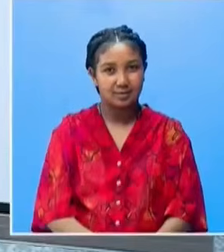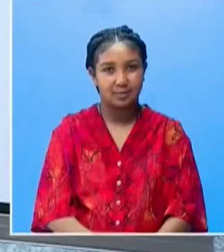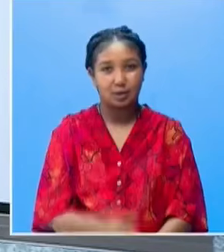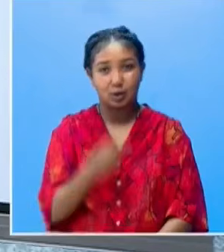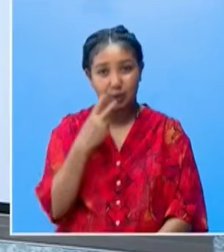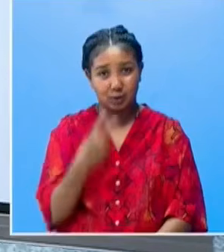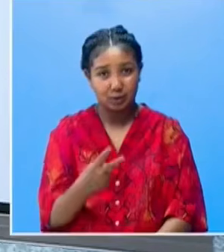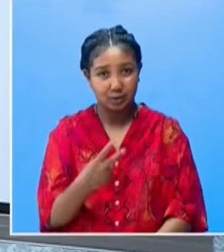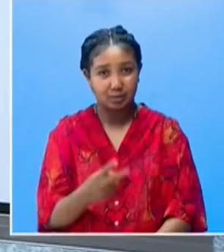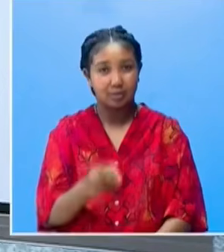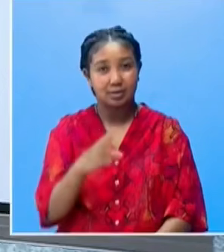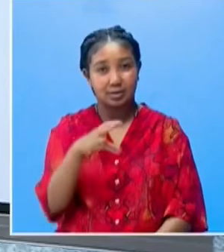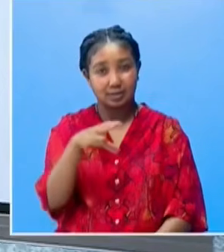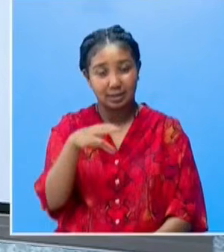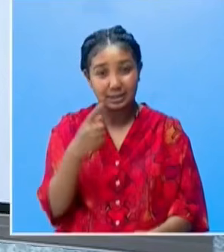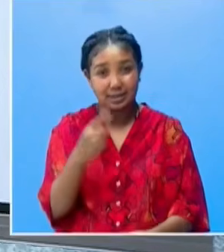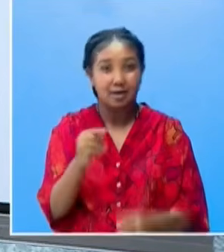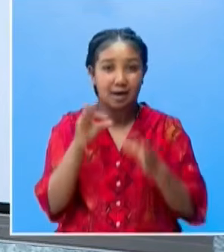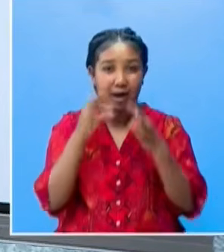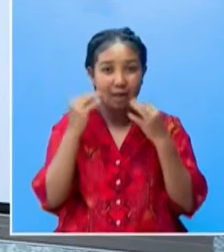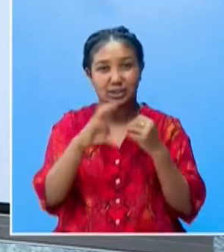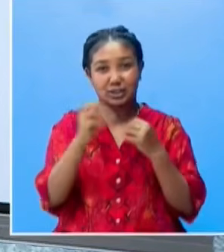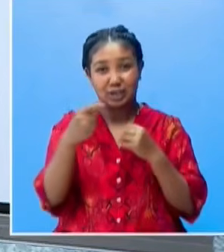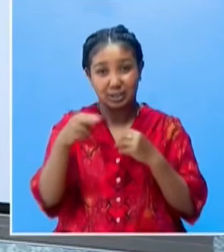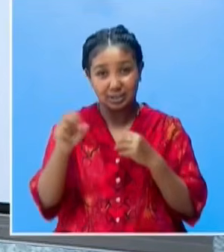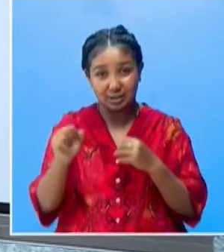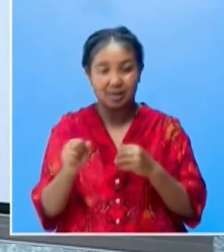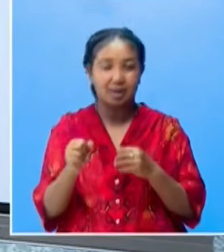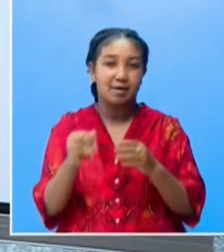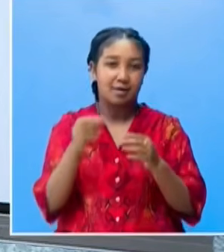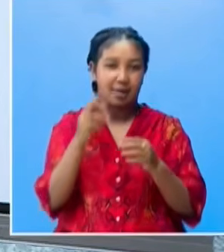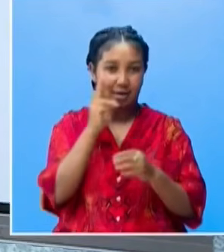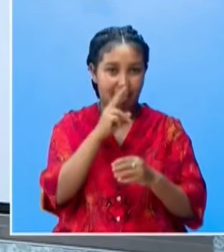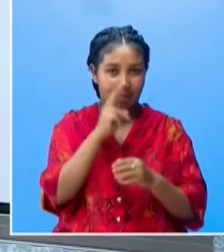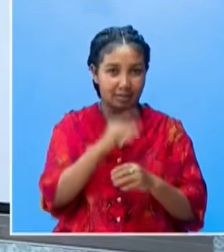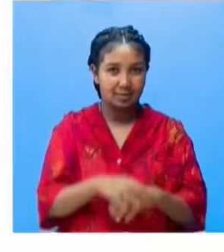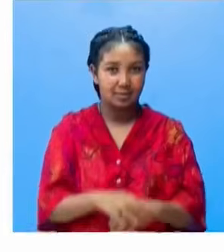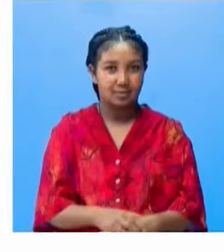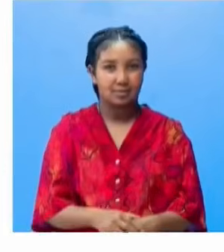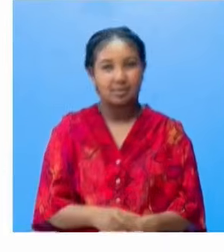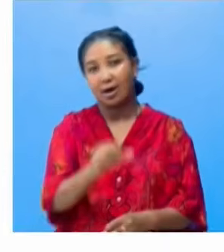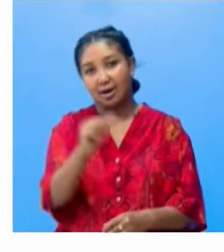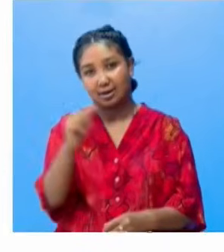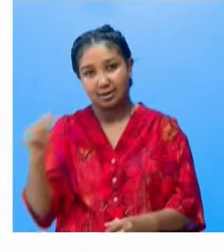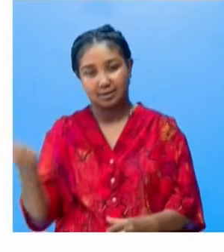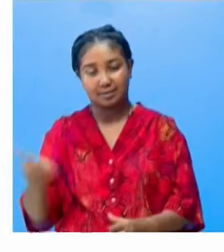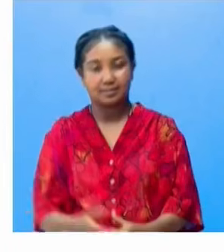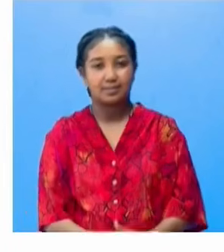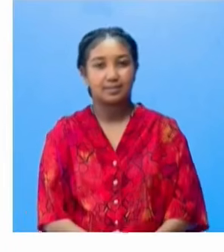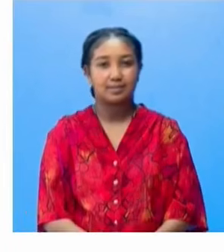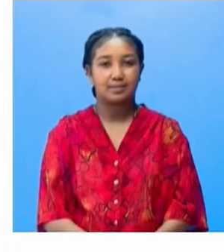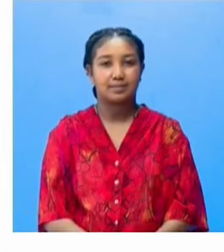Look, the cat chases the rat. Okay, another.